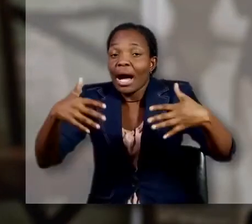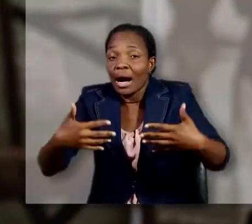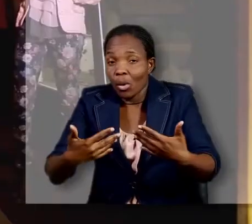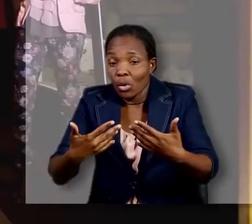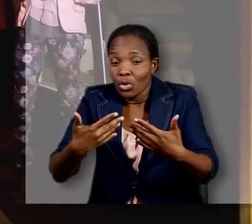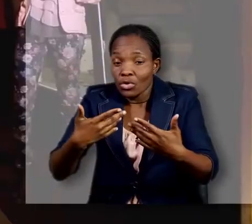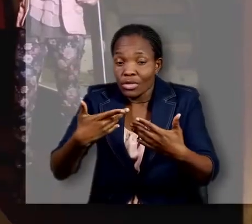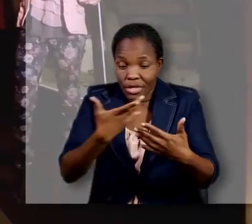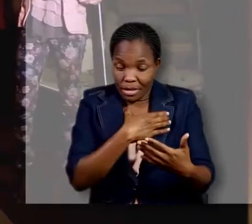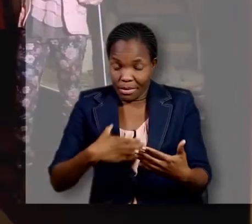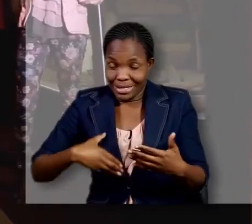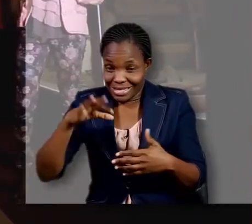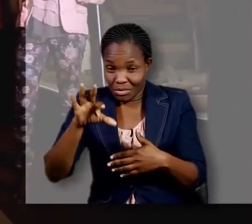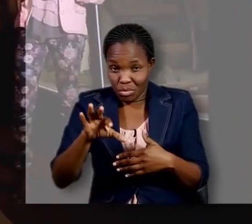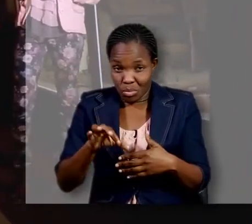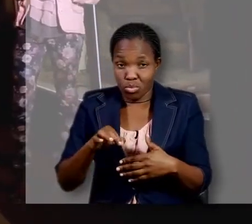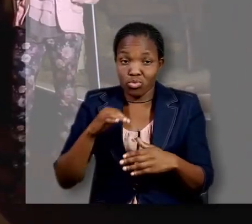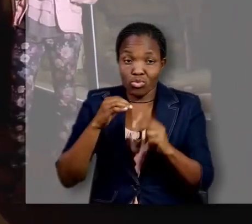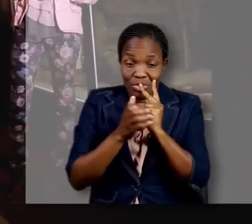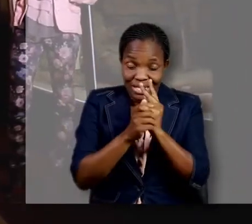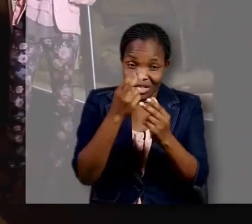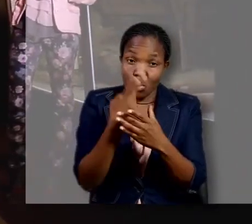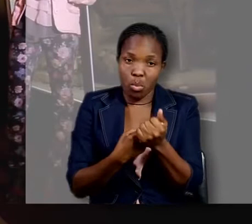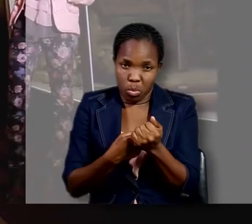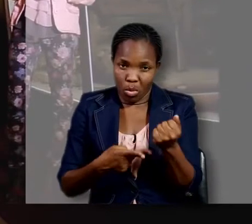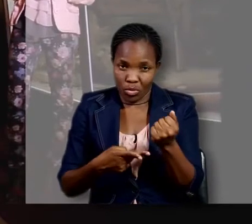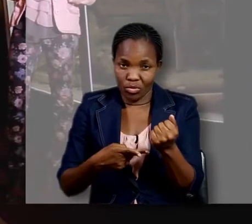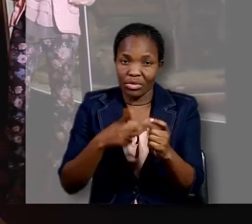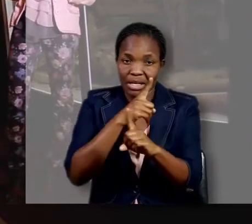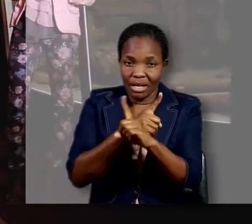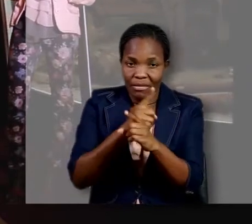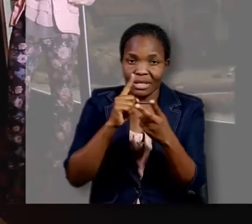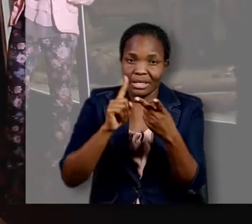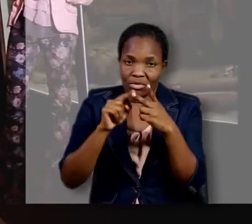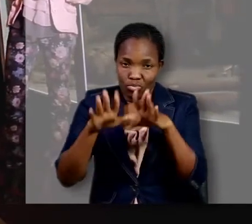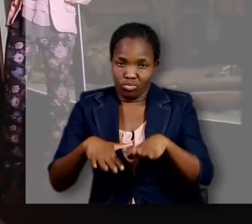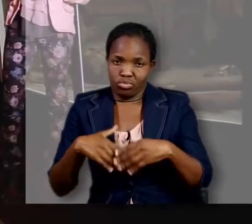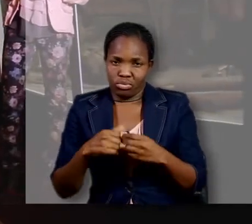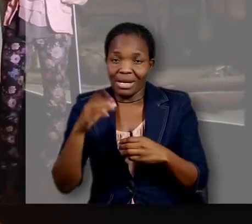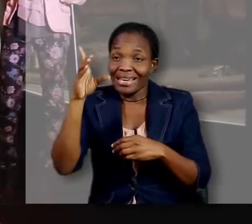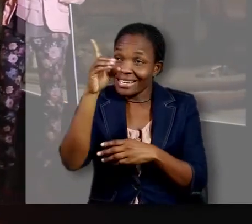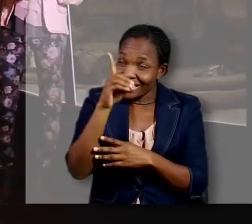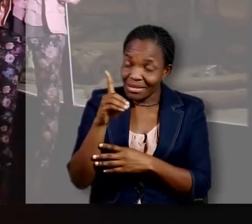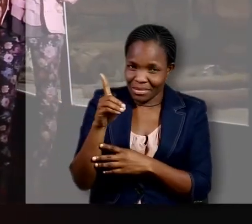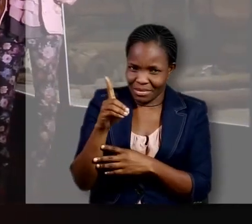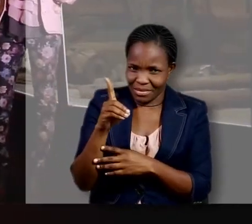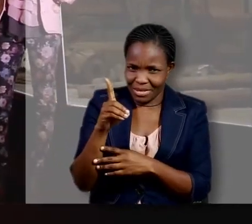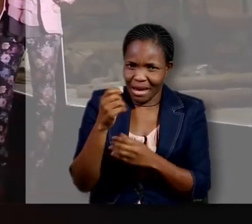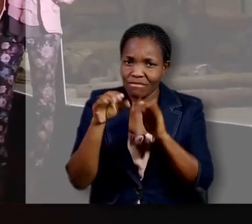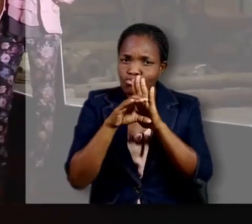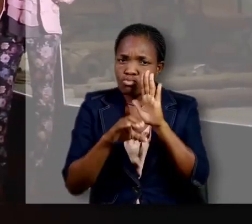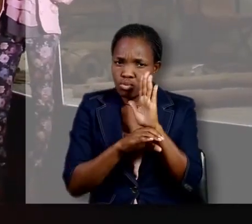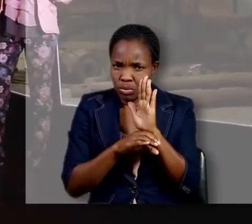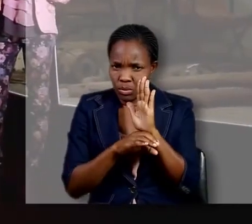government. Democracies have constitutions or contracts between the government and the people. It is a